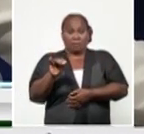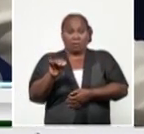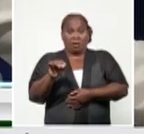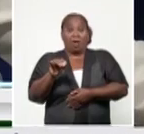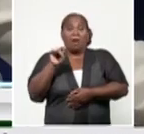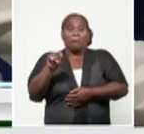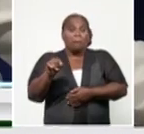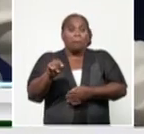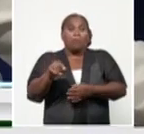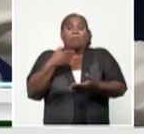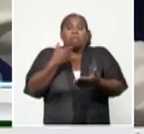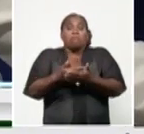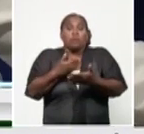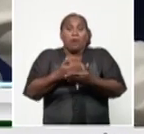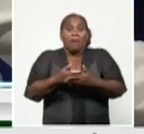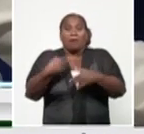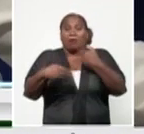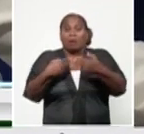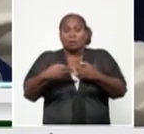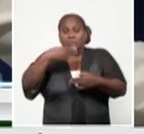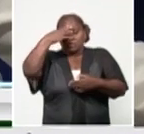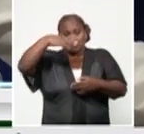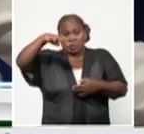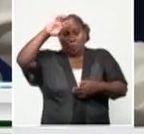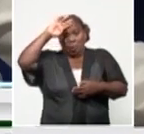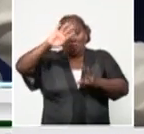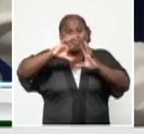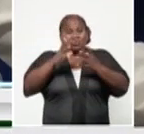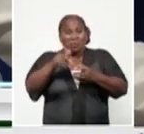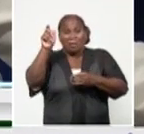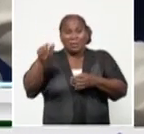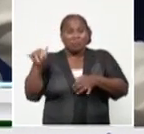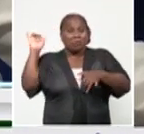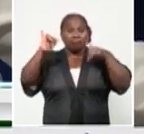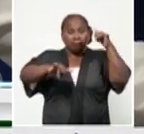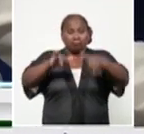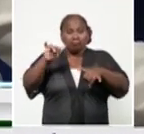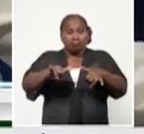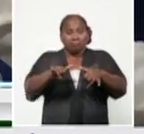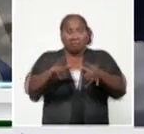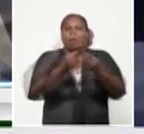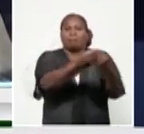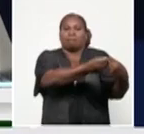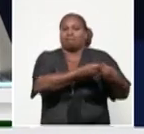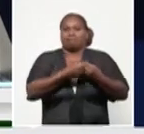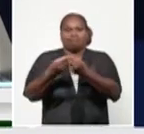population, therefore preventing the spread of infection.